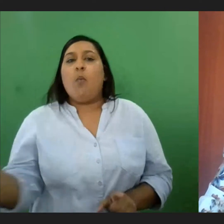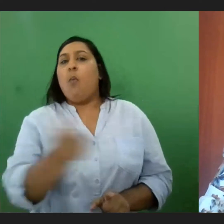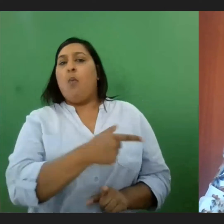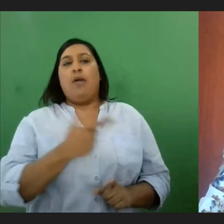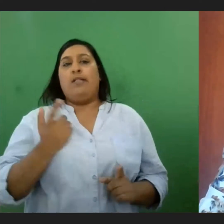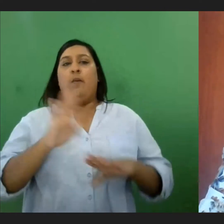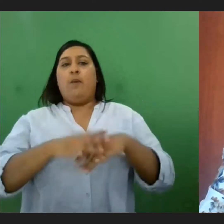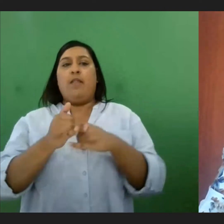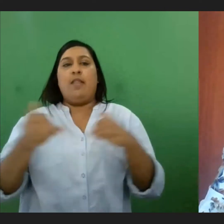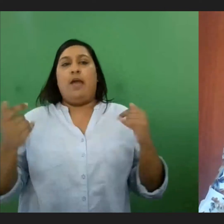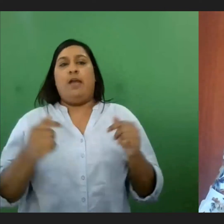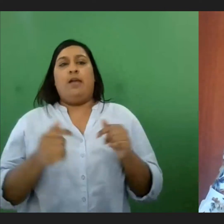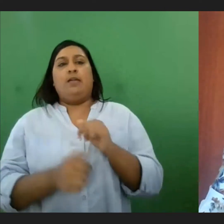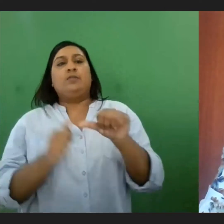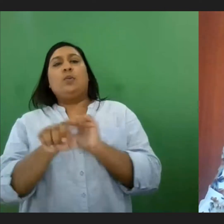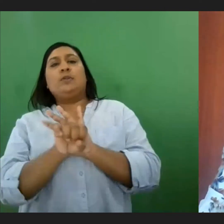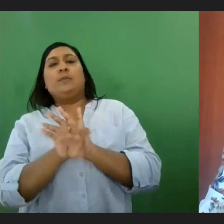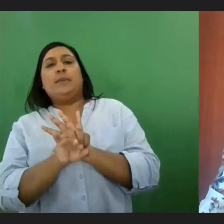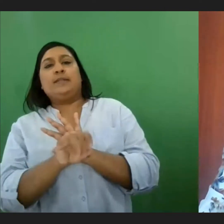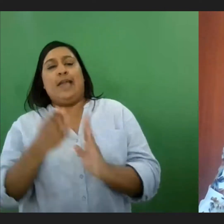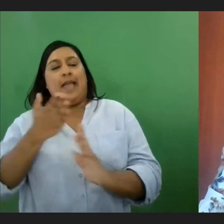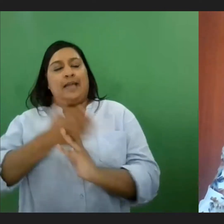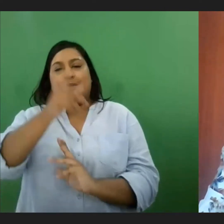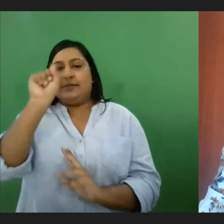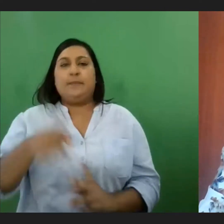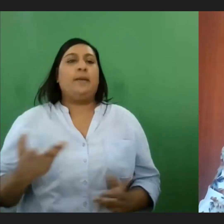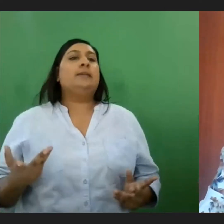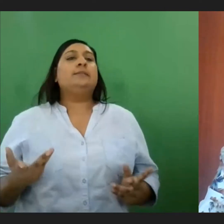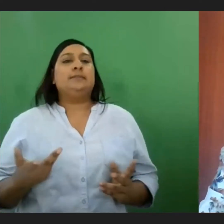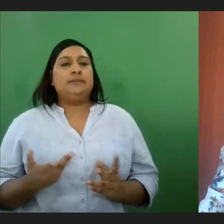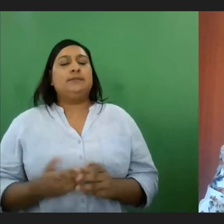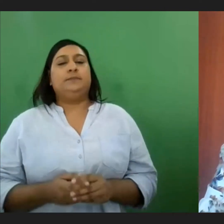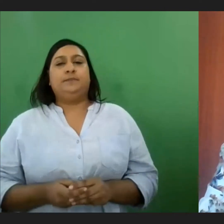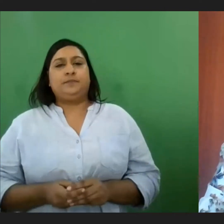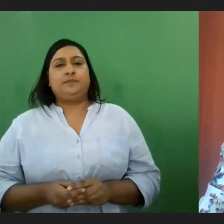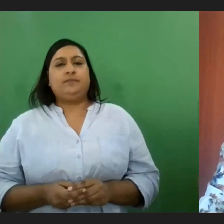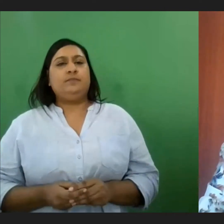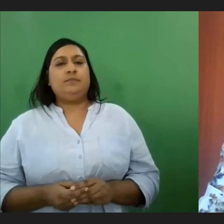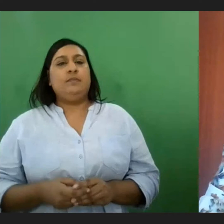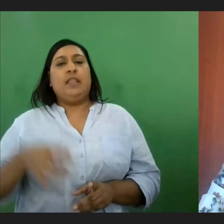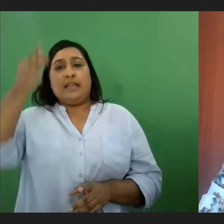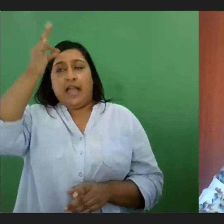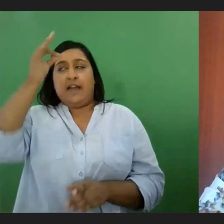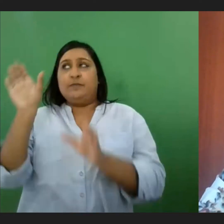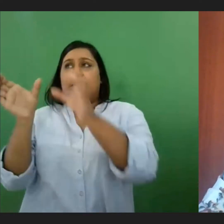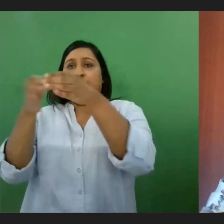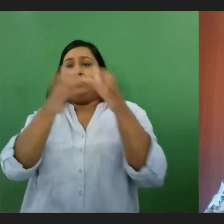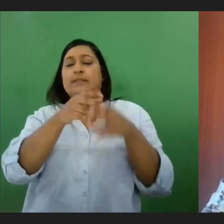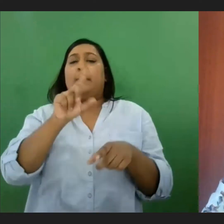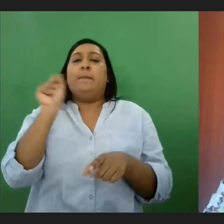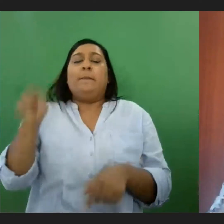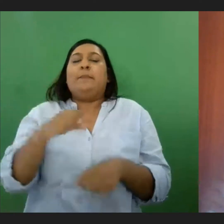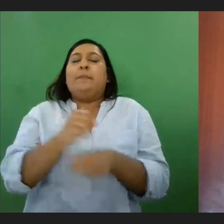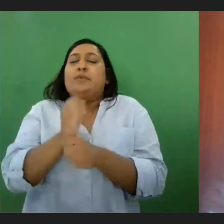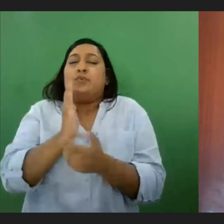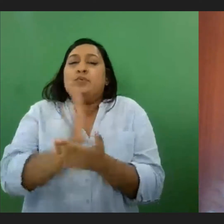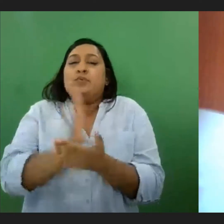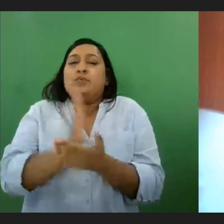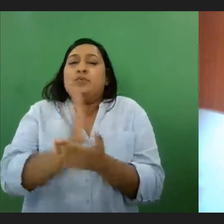platforms, must be accessible. Government institutions must ensure that all persons with